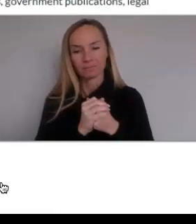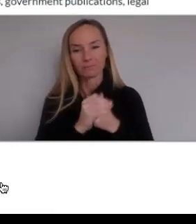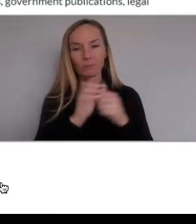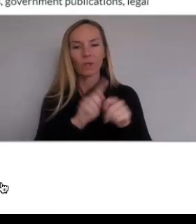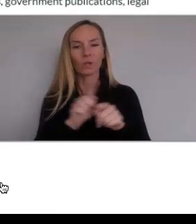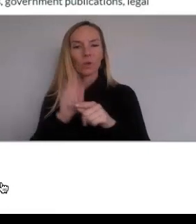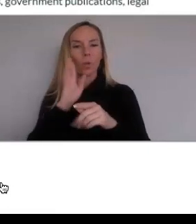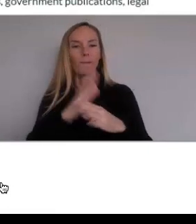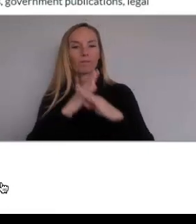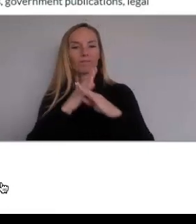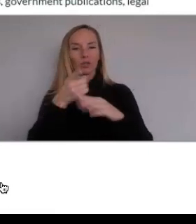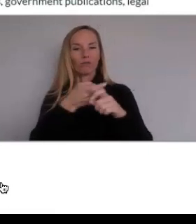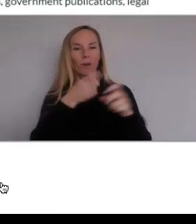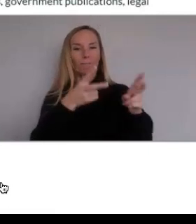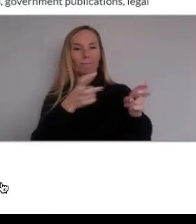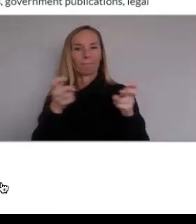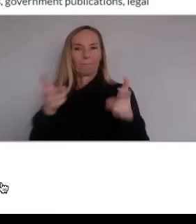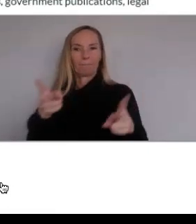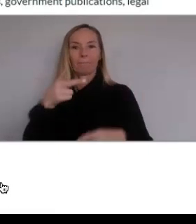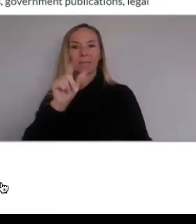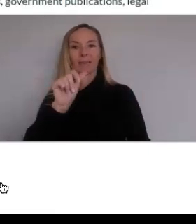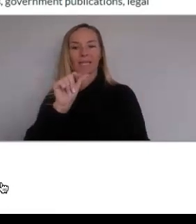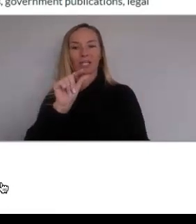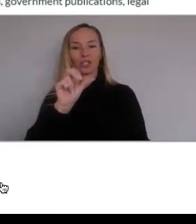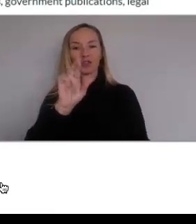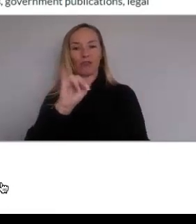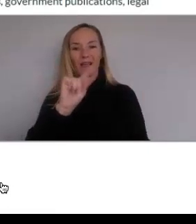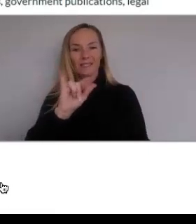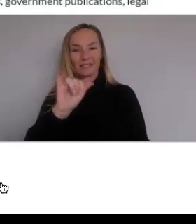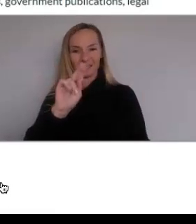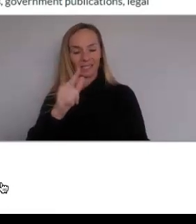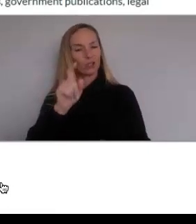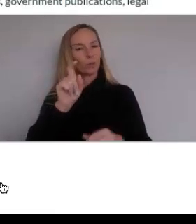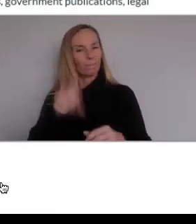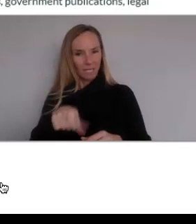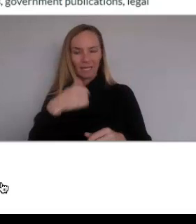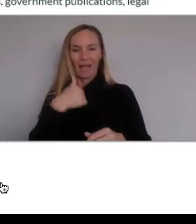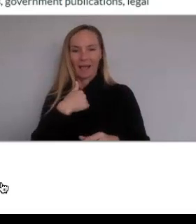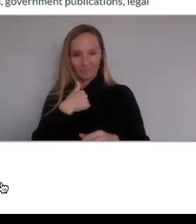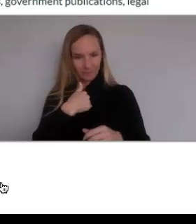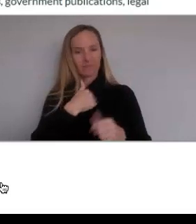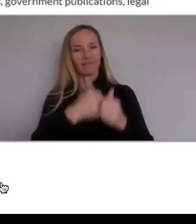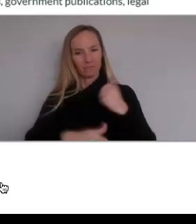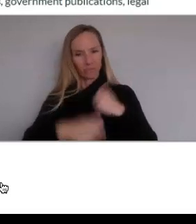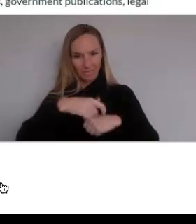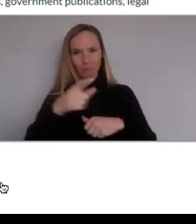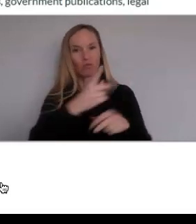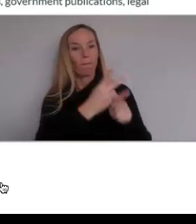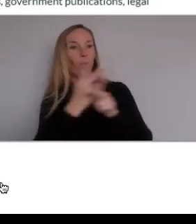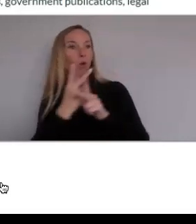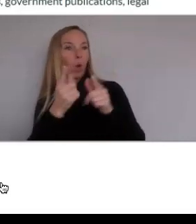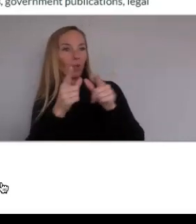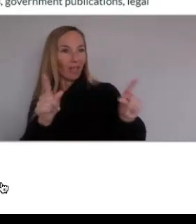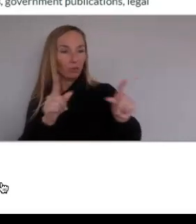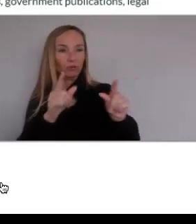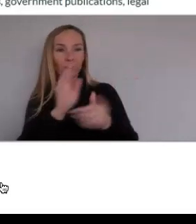from plagiarizing. So you must have a citation every time you borrow language from someplace else. It could be a video, it